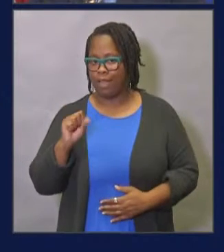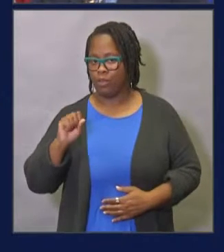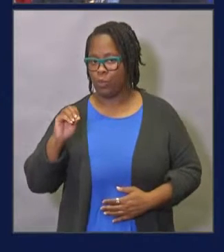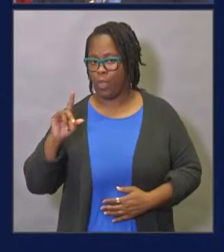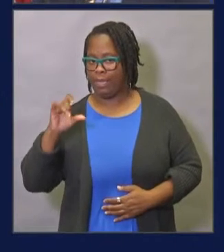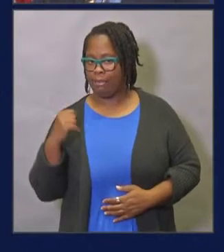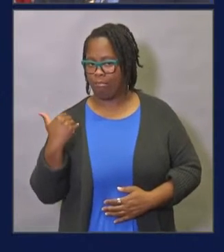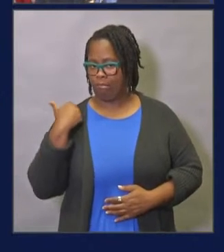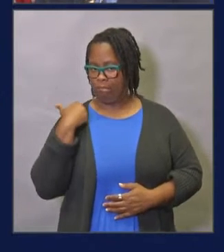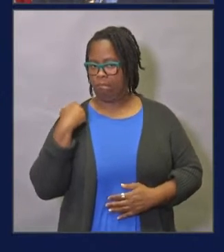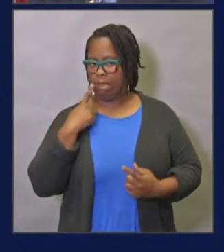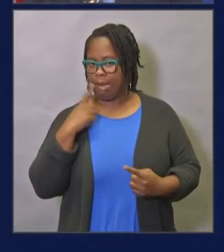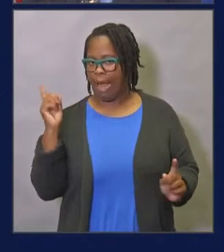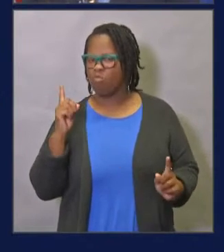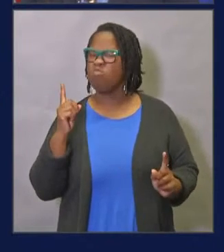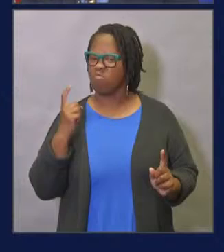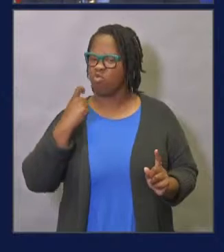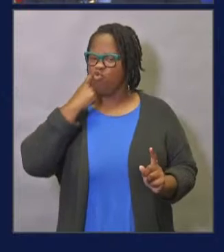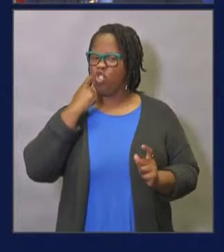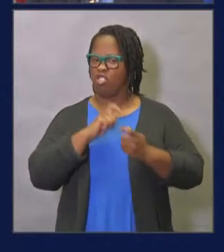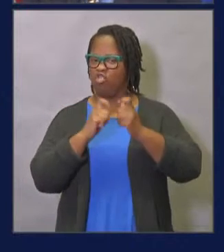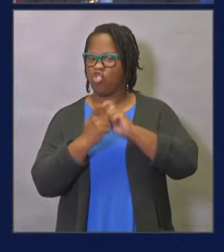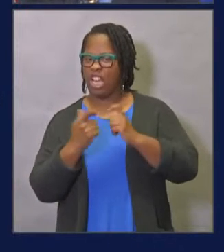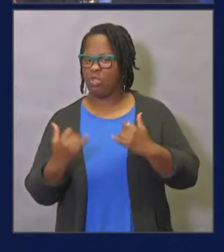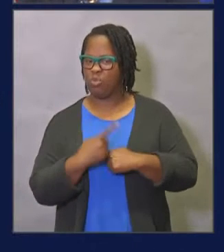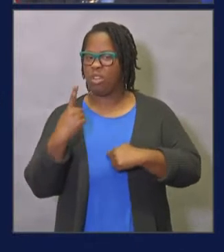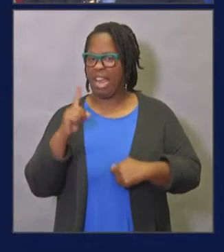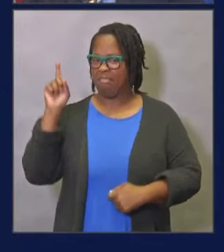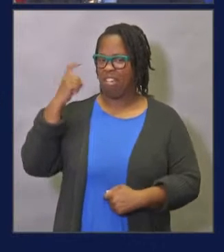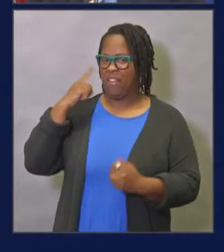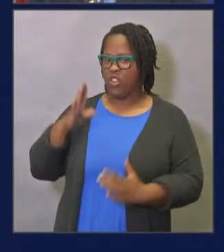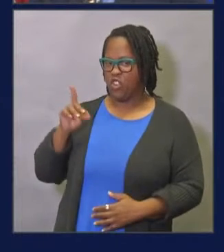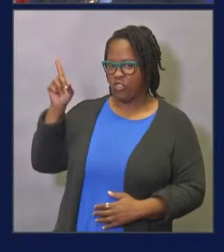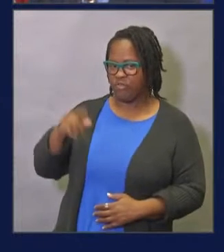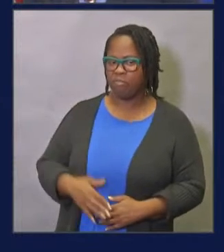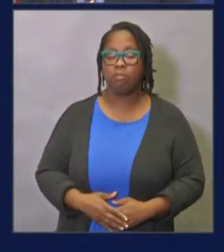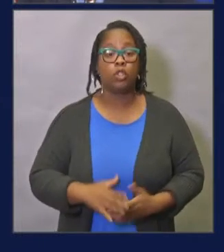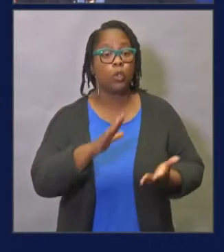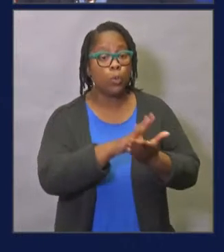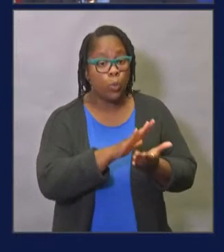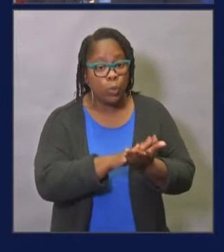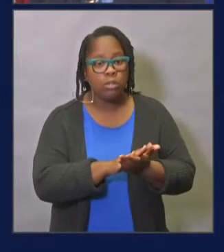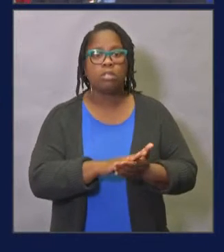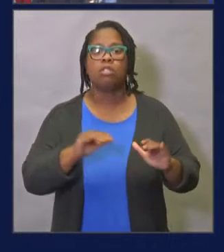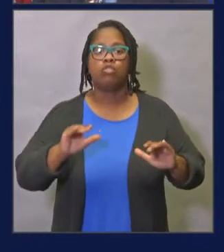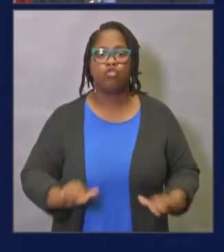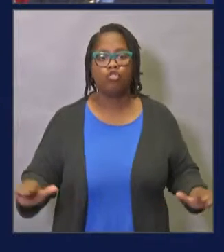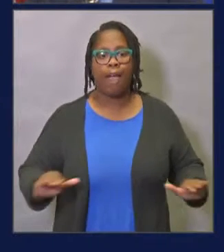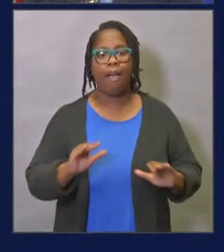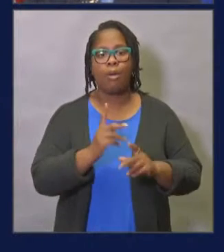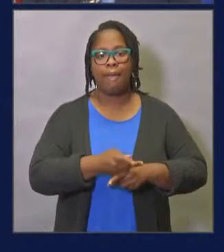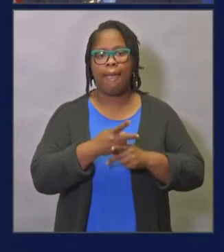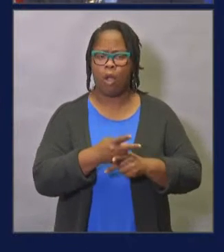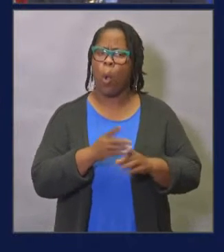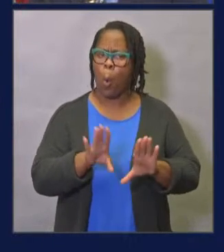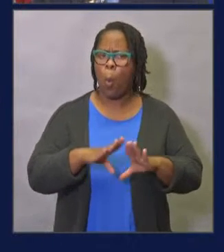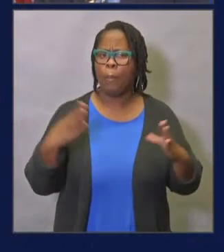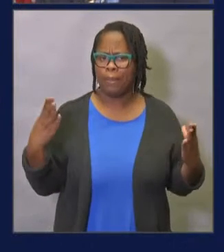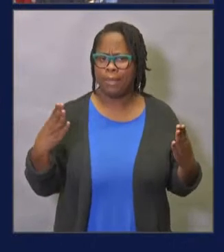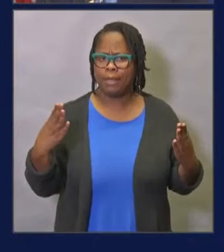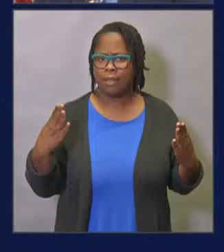announced. This was a change that was made today by the governor. And schools and childcare all remain open.